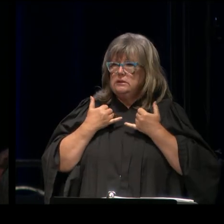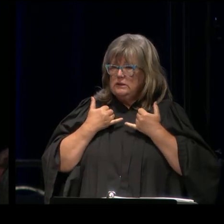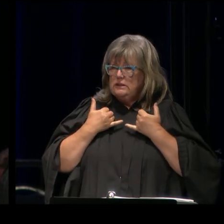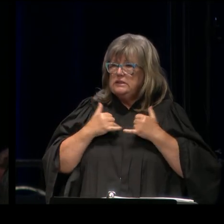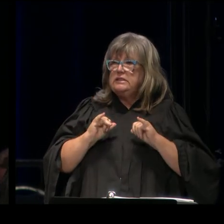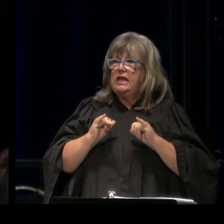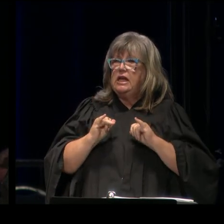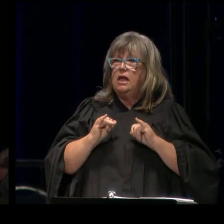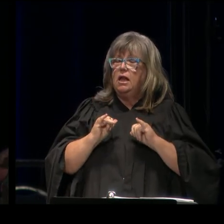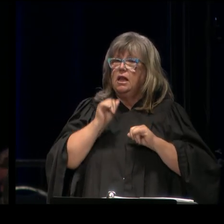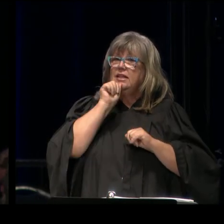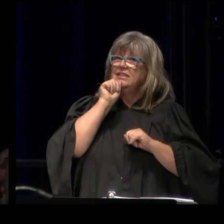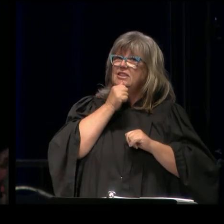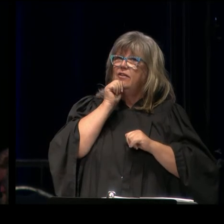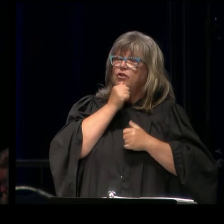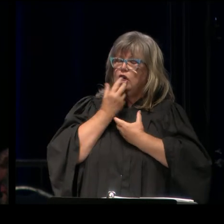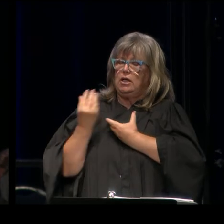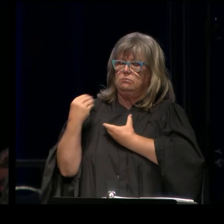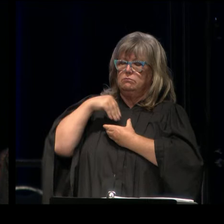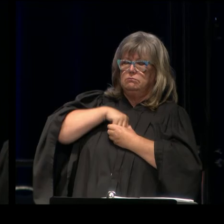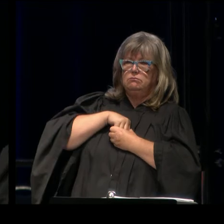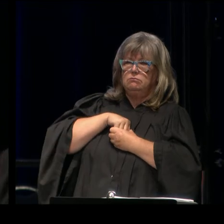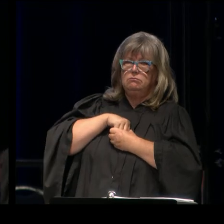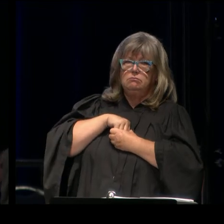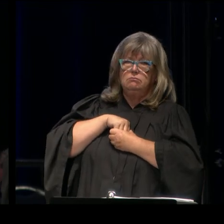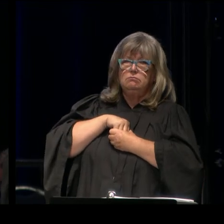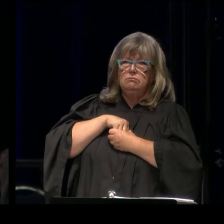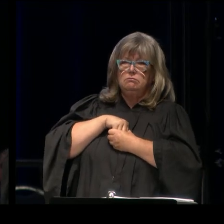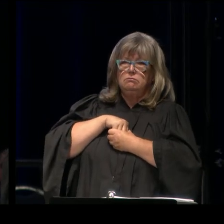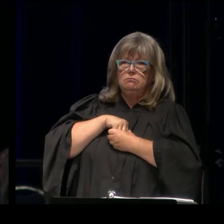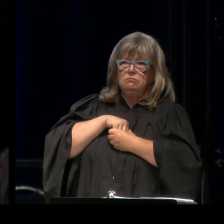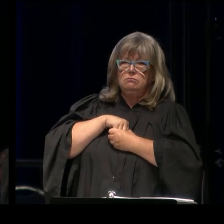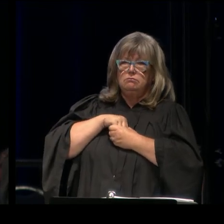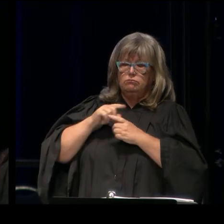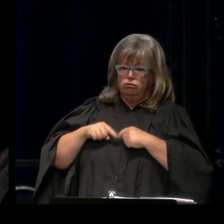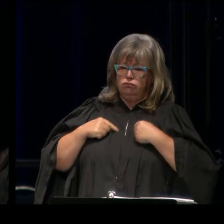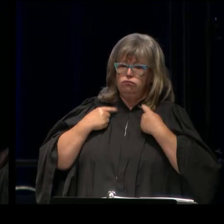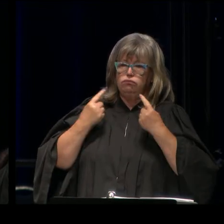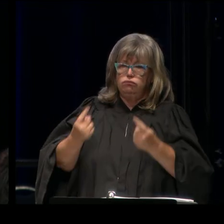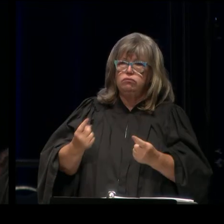carrying the suffering. My life